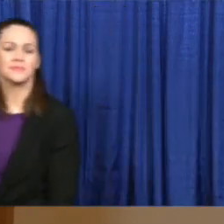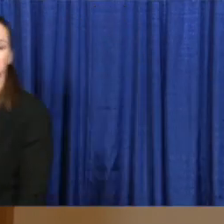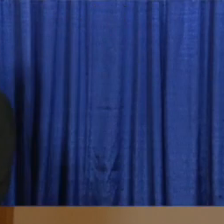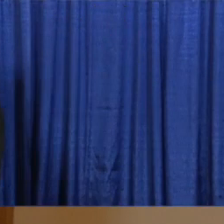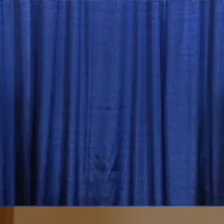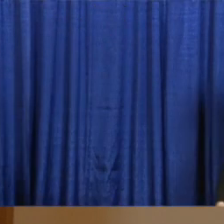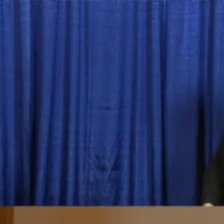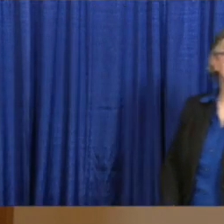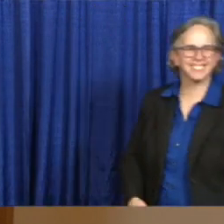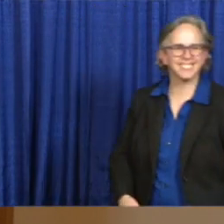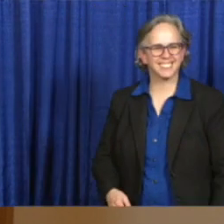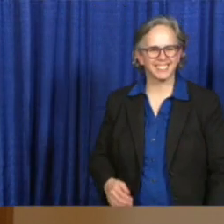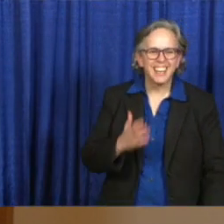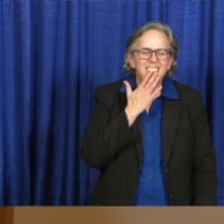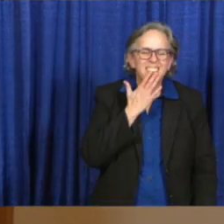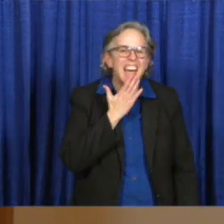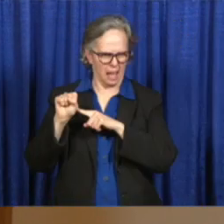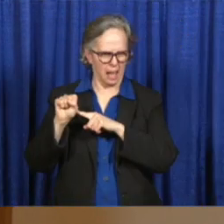By